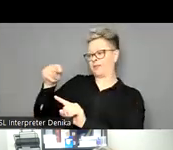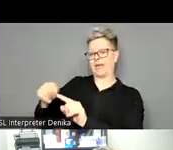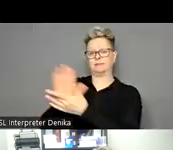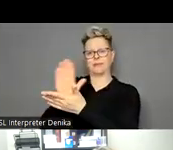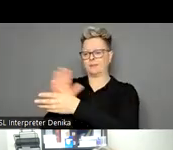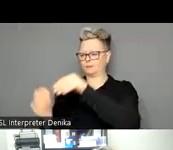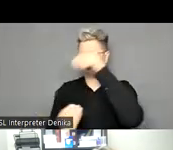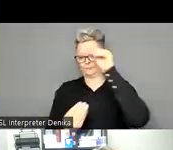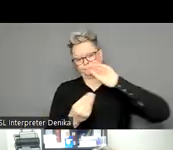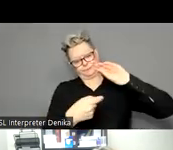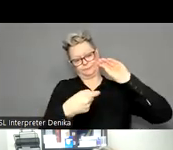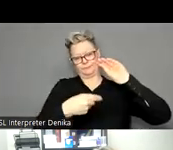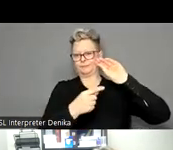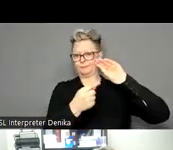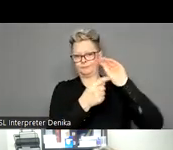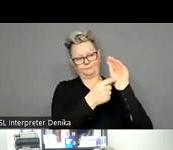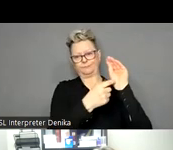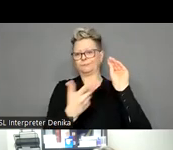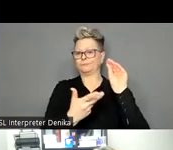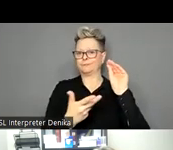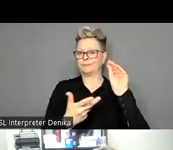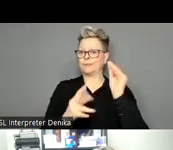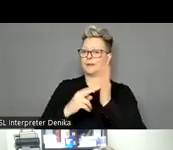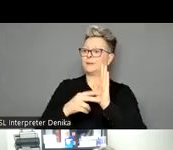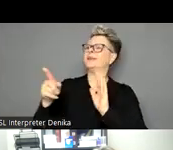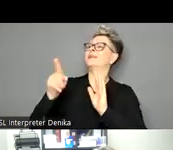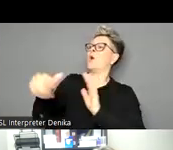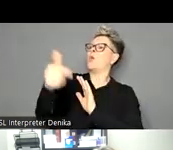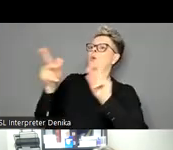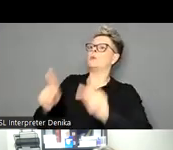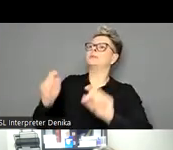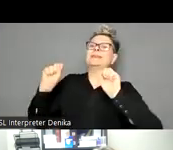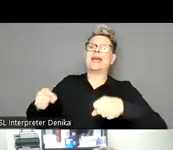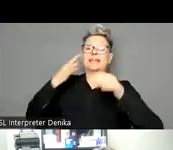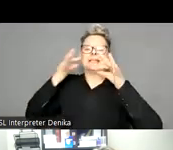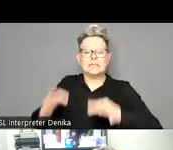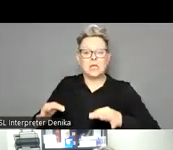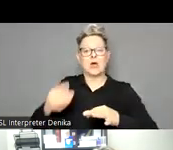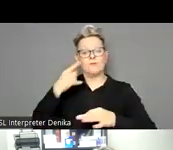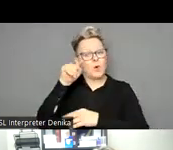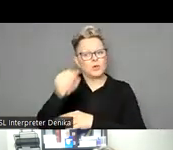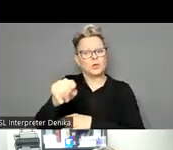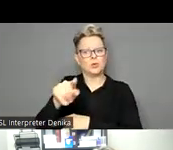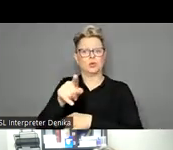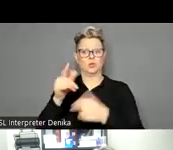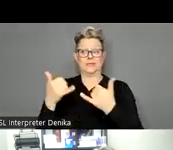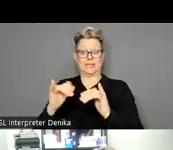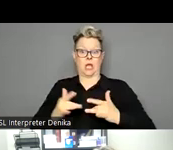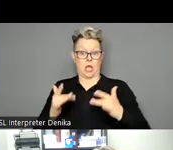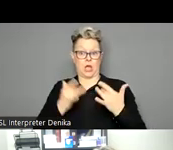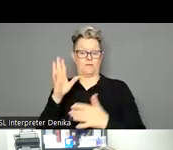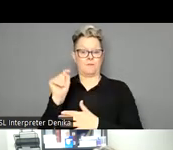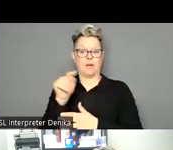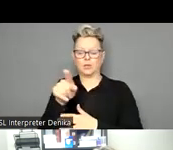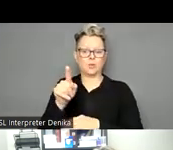can enable someone else to make decisions about your property while you're still alive, but if you don't have the capacity to make those